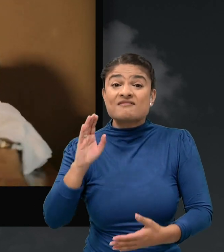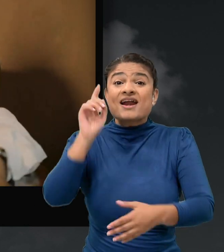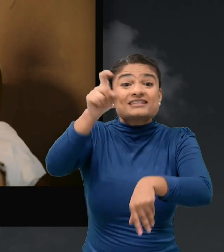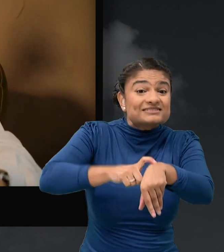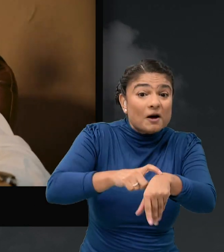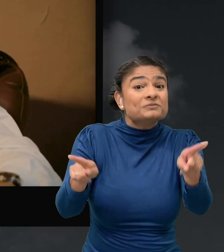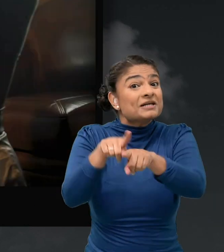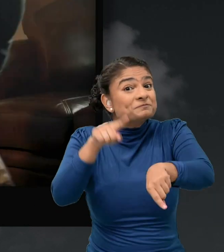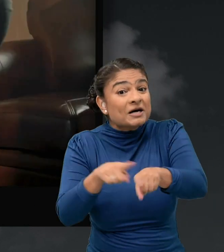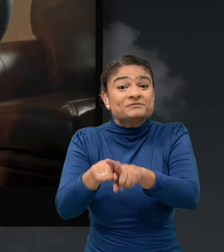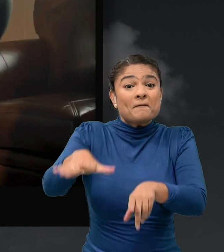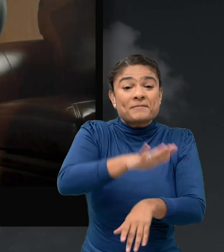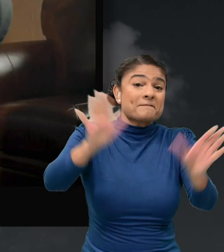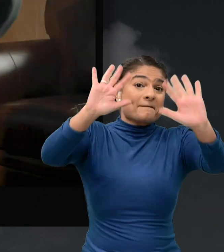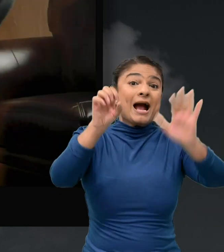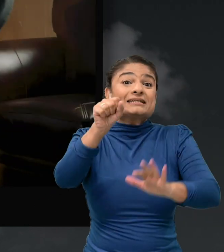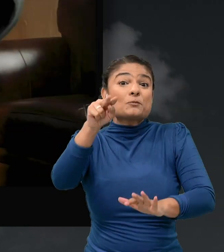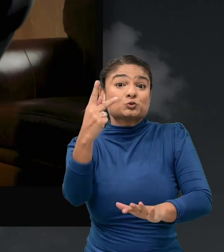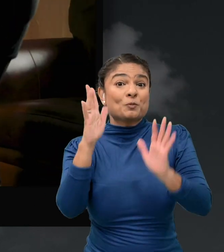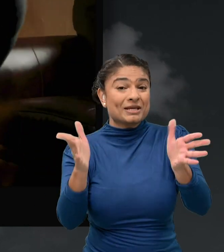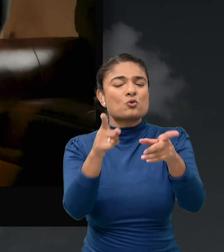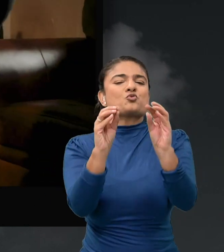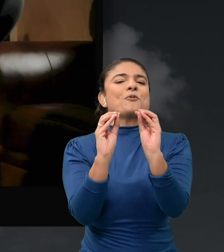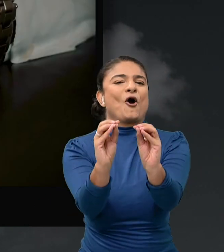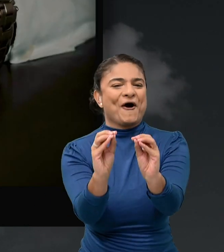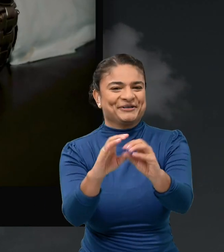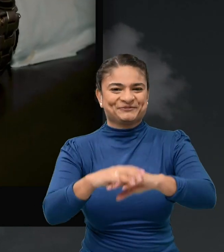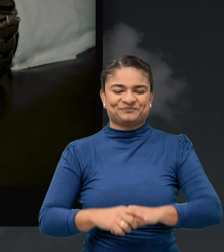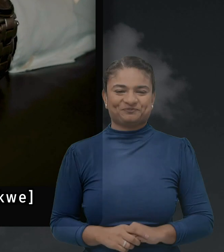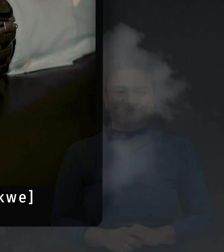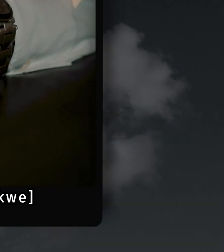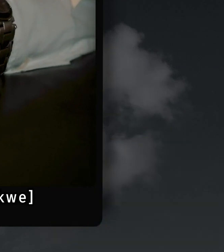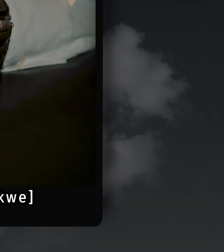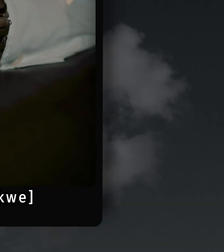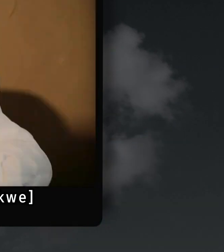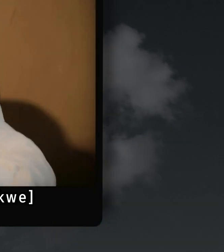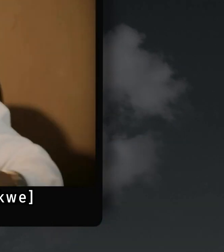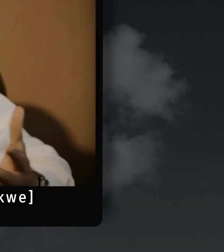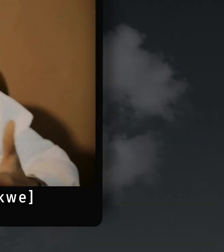Till next time, same place, only on SABC2, You Belong.